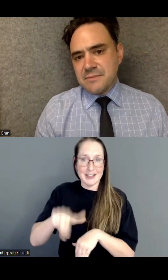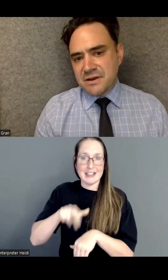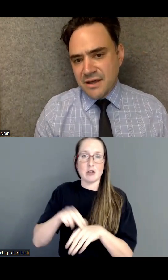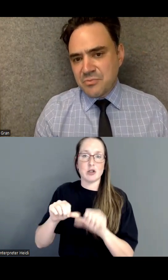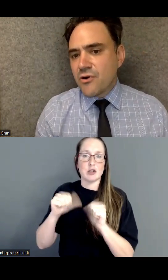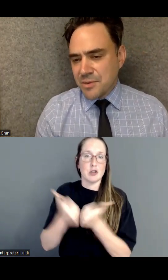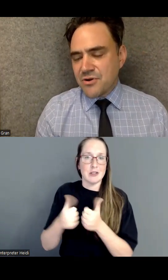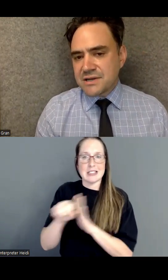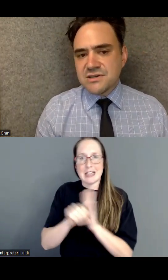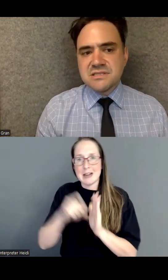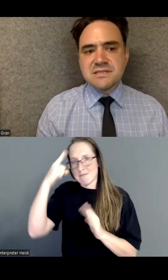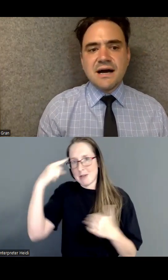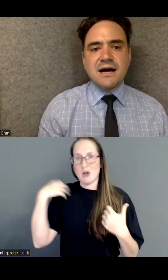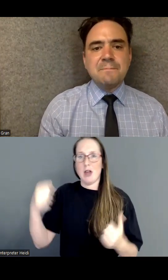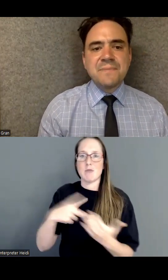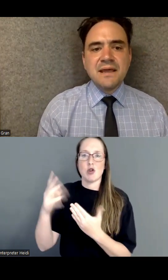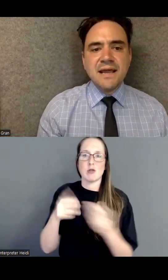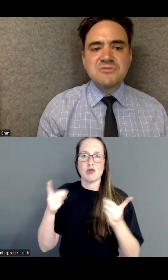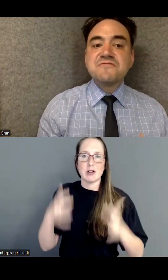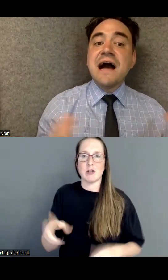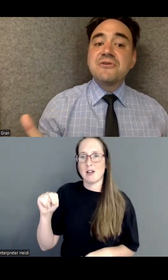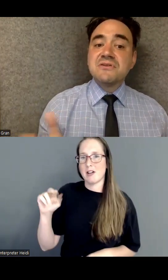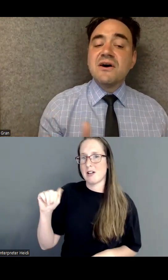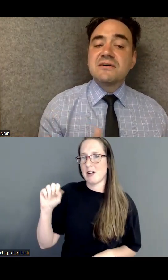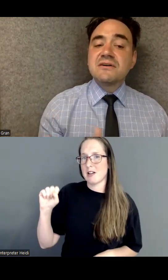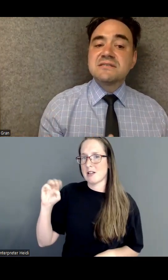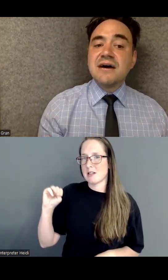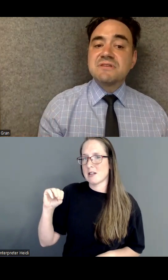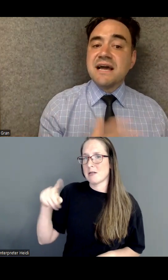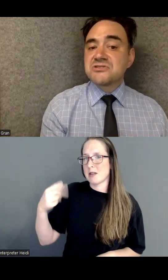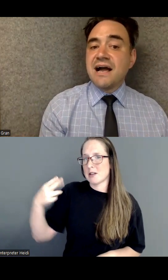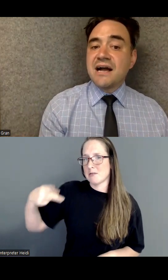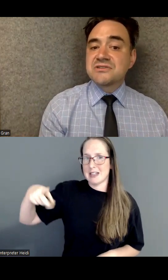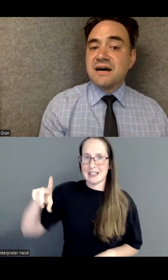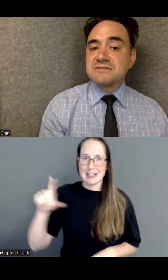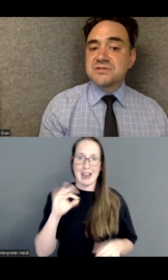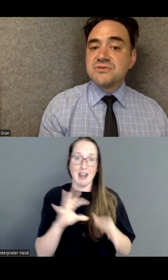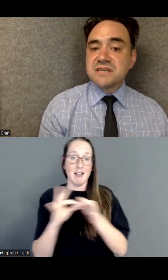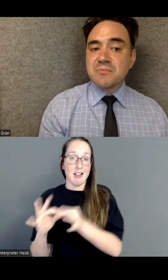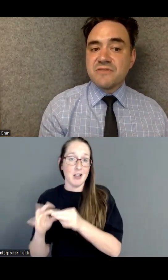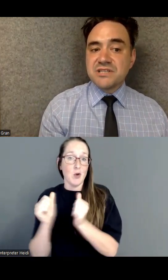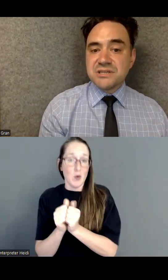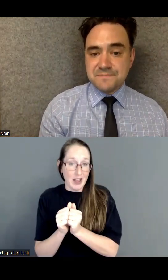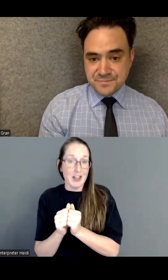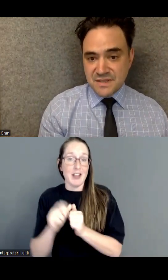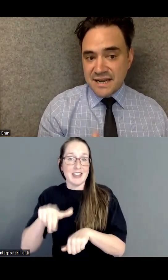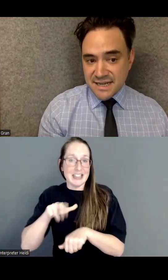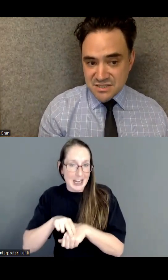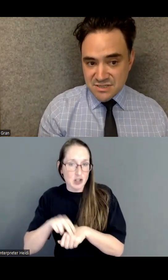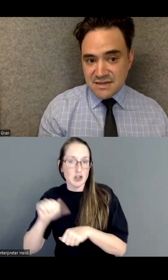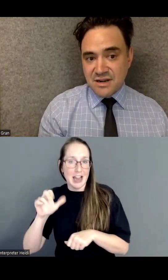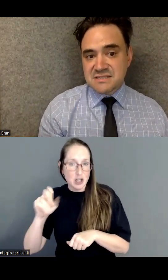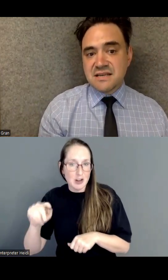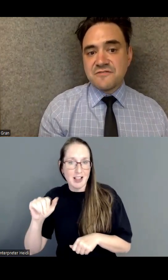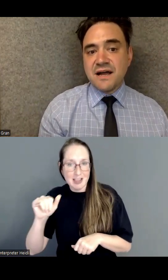Association of State Mental Health Program Directors. It was founded alongside with the National Action Alliance for Suicide Prevention, 98